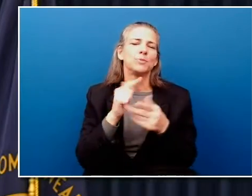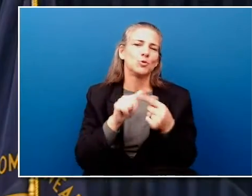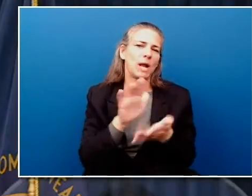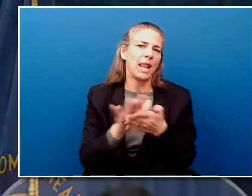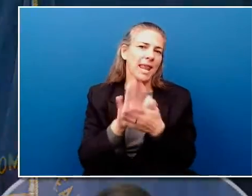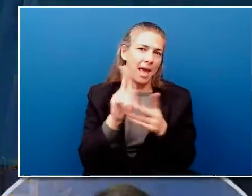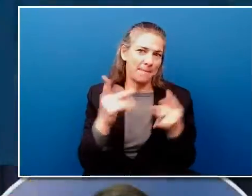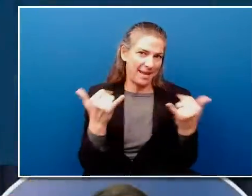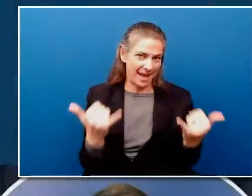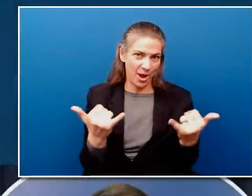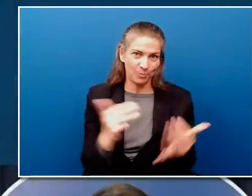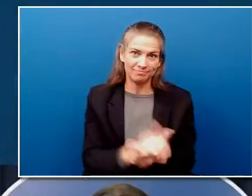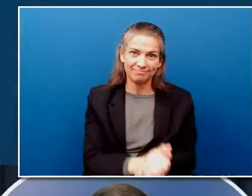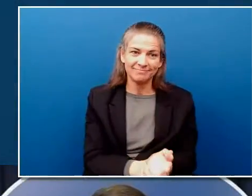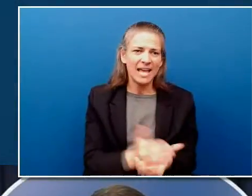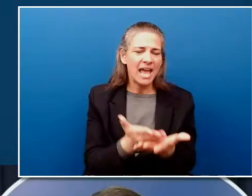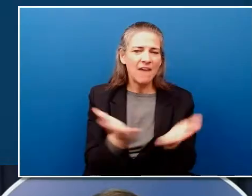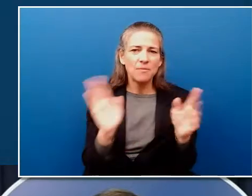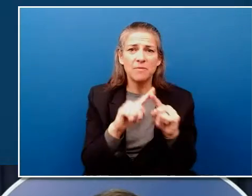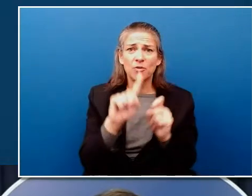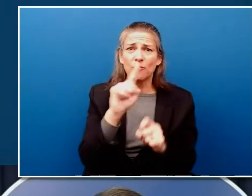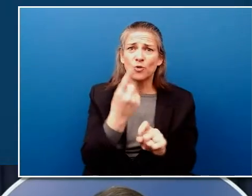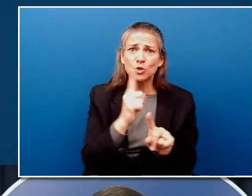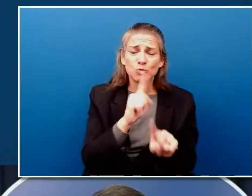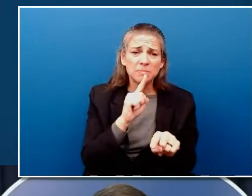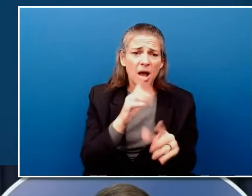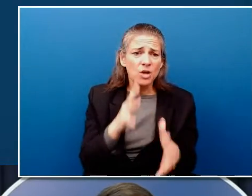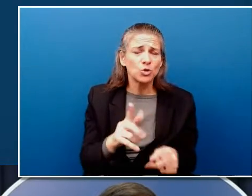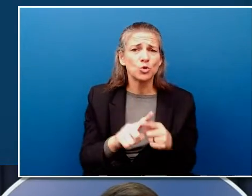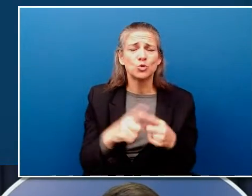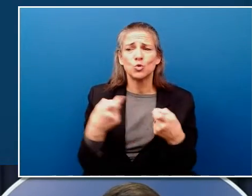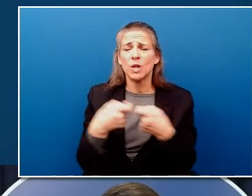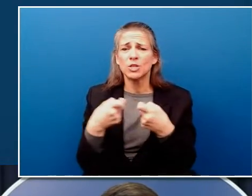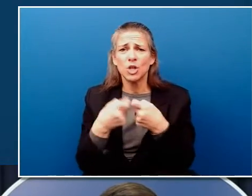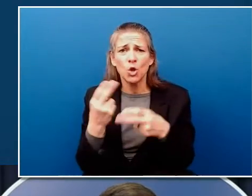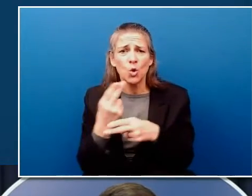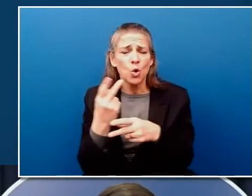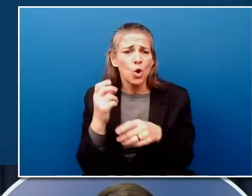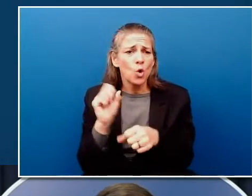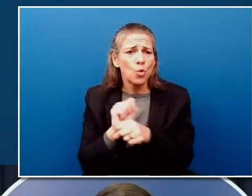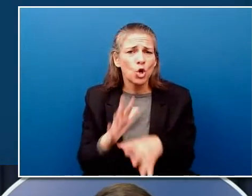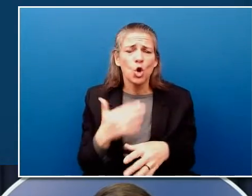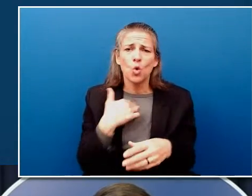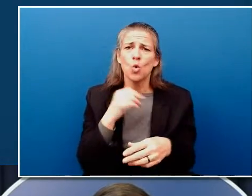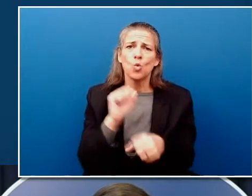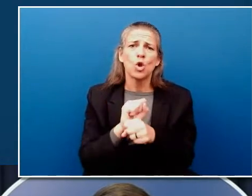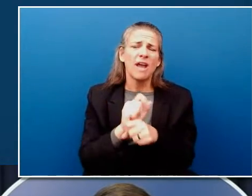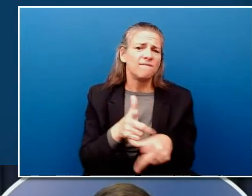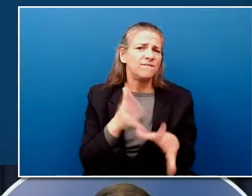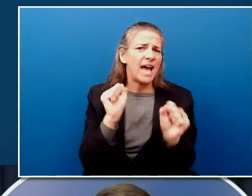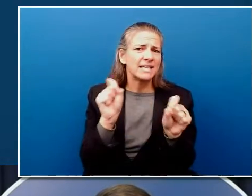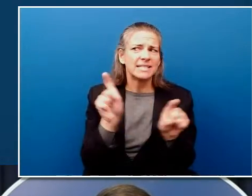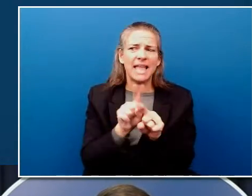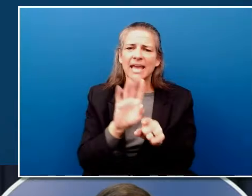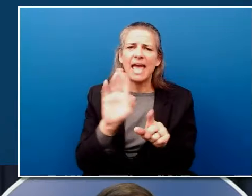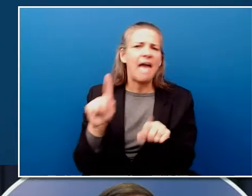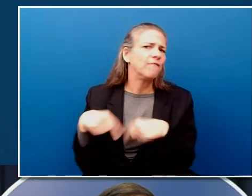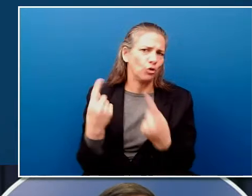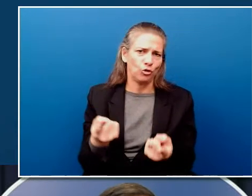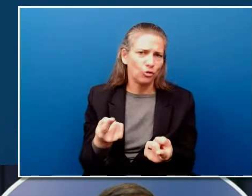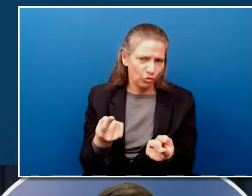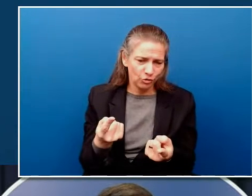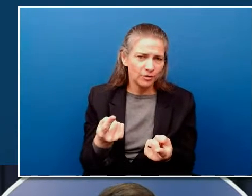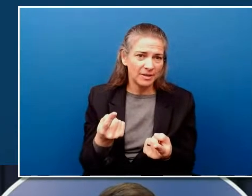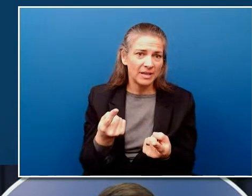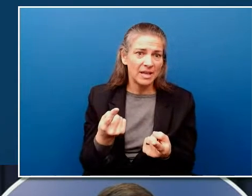now. Everyone from our first responders to the utility workers who are working as fast as we have ever seen them do so. Everybody